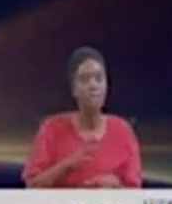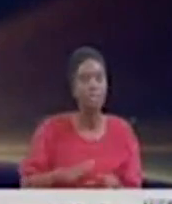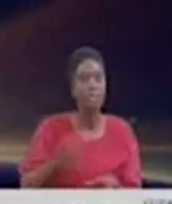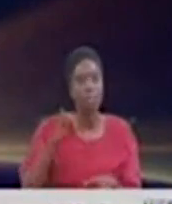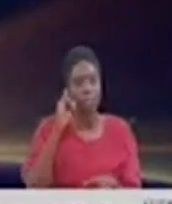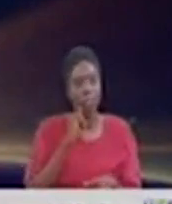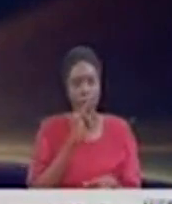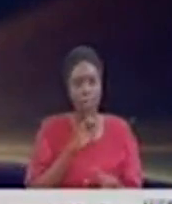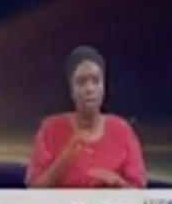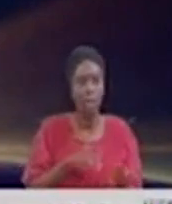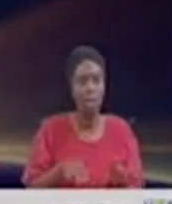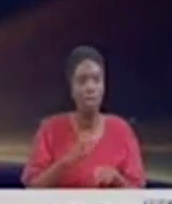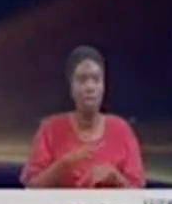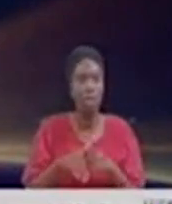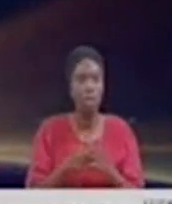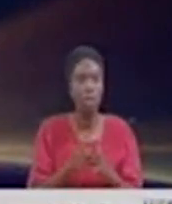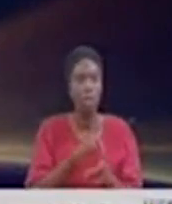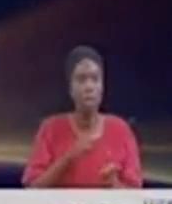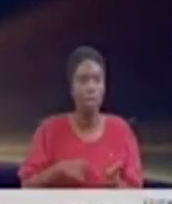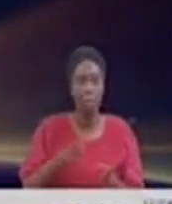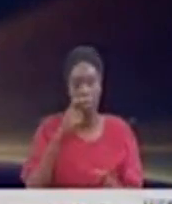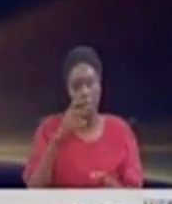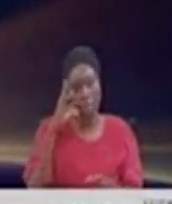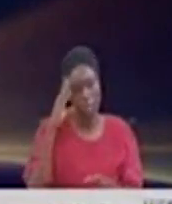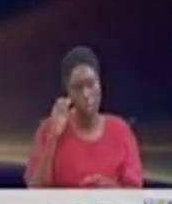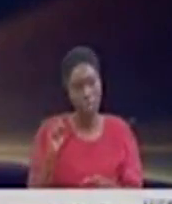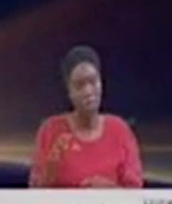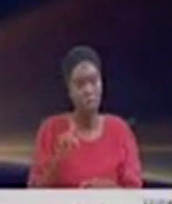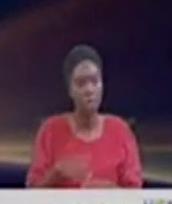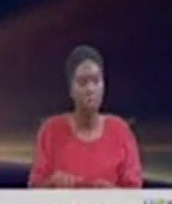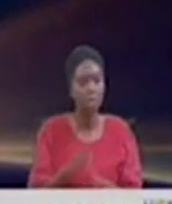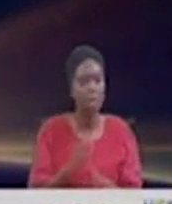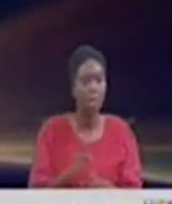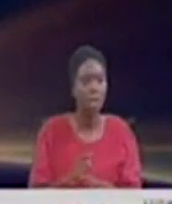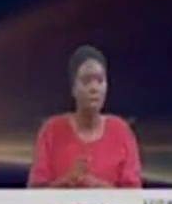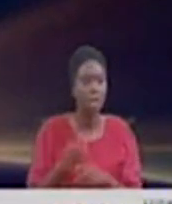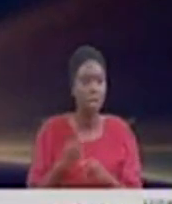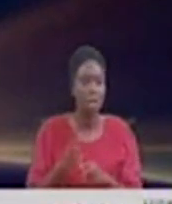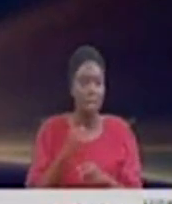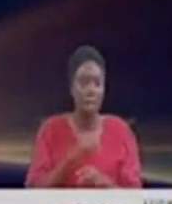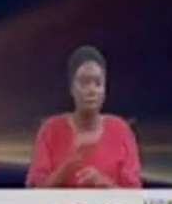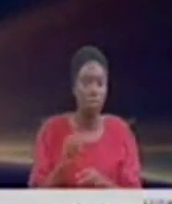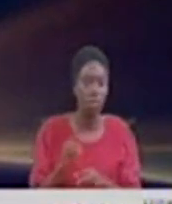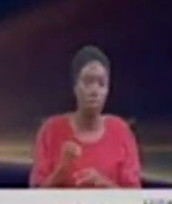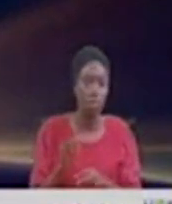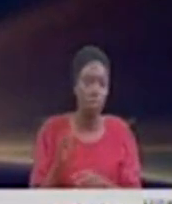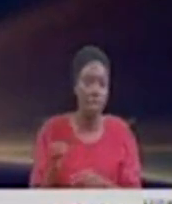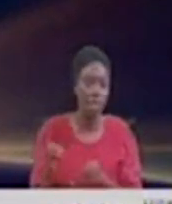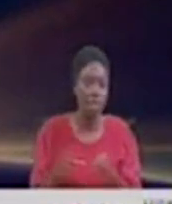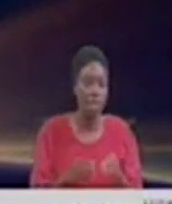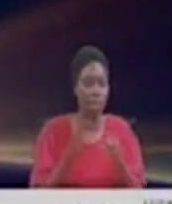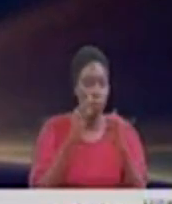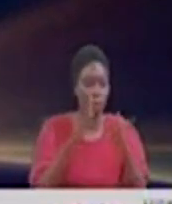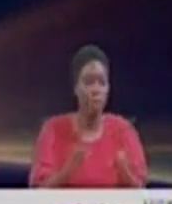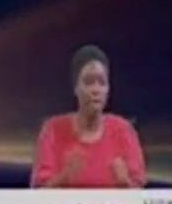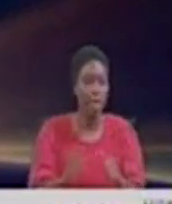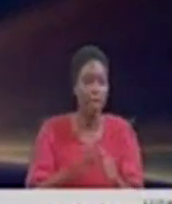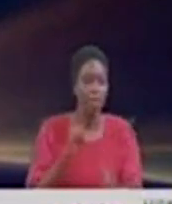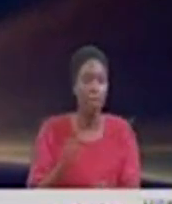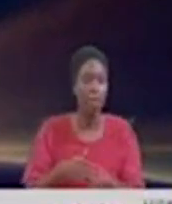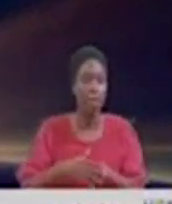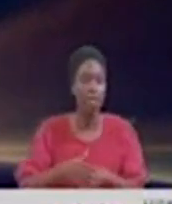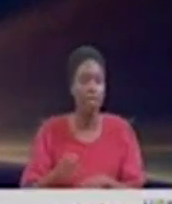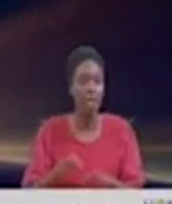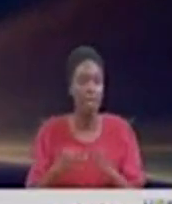of Israel did according to all that the Lord commanded Moses. So they pitched by their standards, and so they set forward,